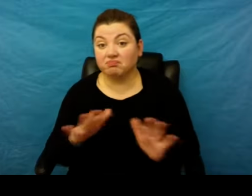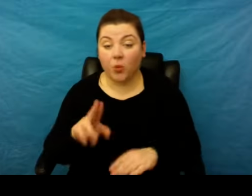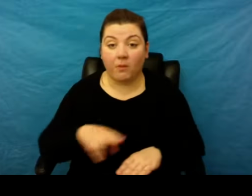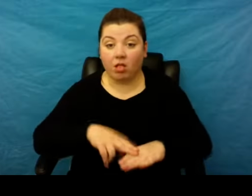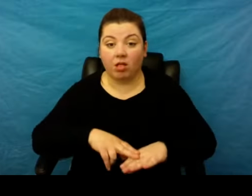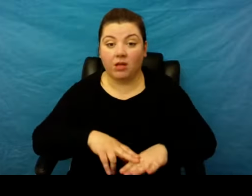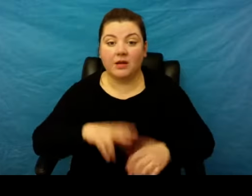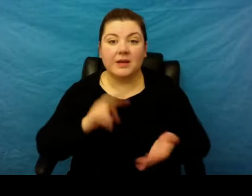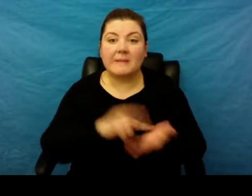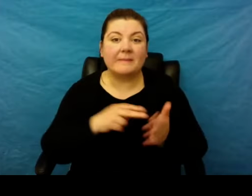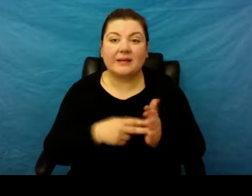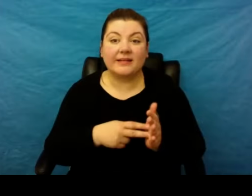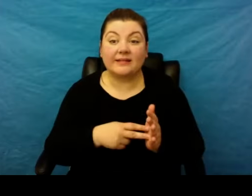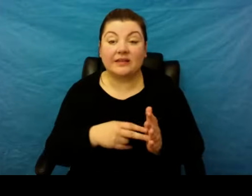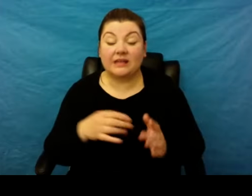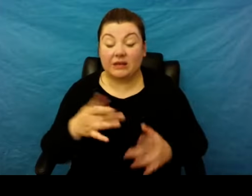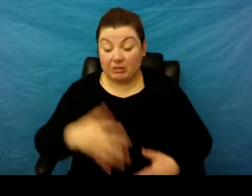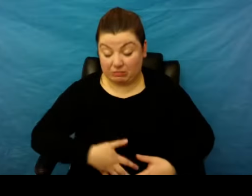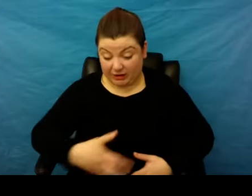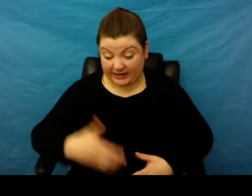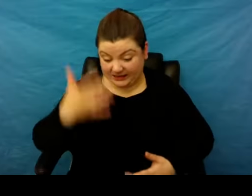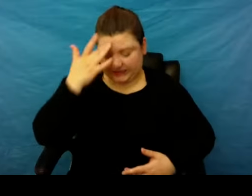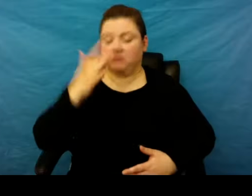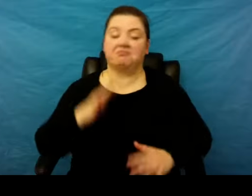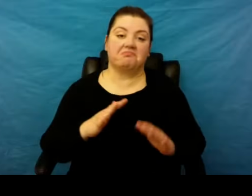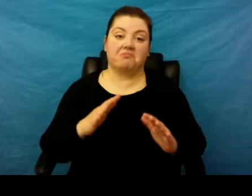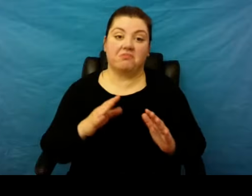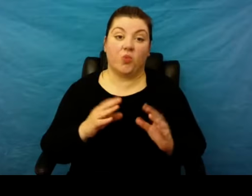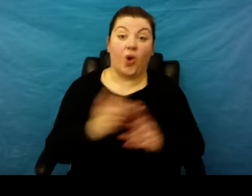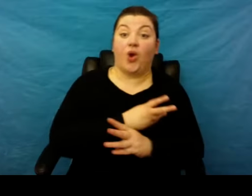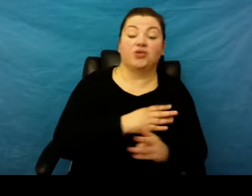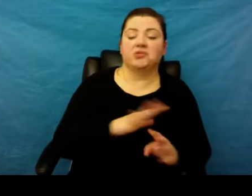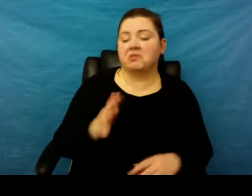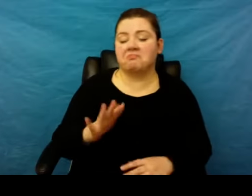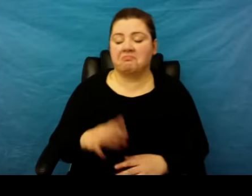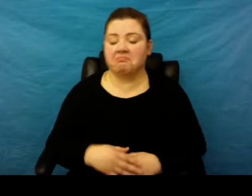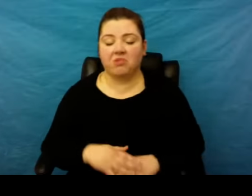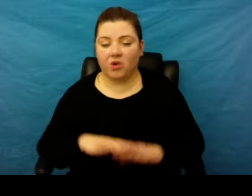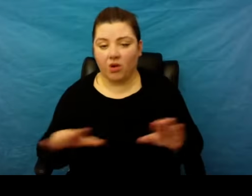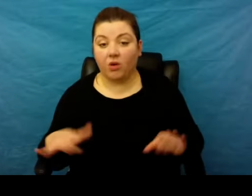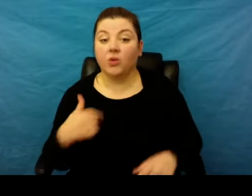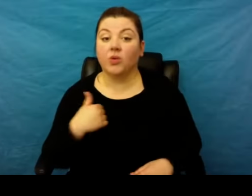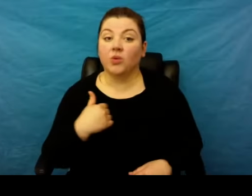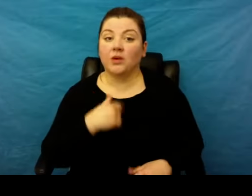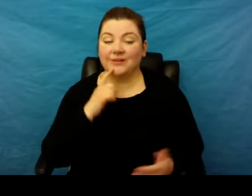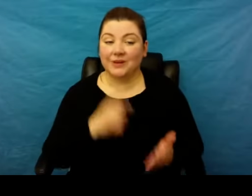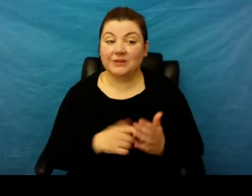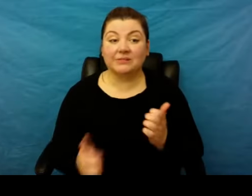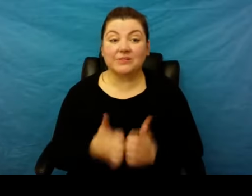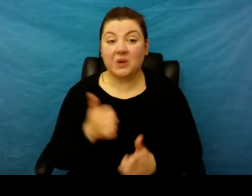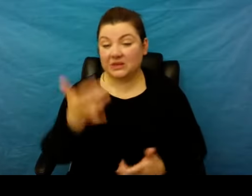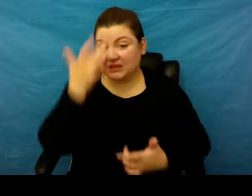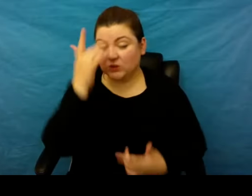In other words, we're not seeing it more severe in pregnant. In our hospital experience, we're seeing a male predominance to this